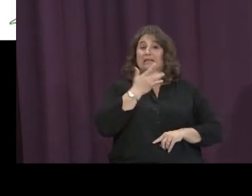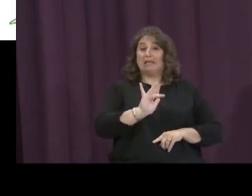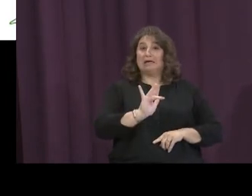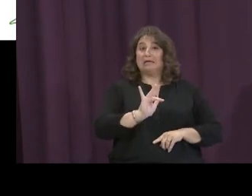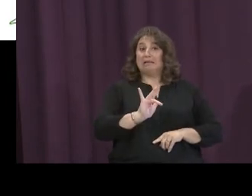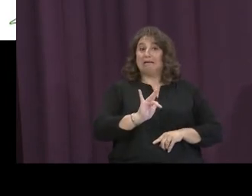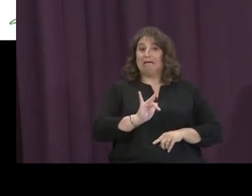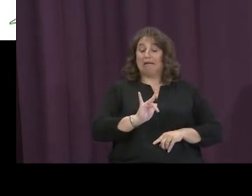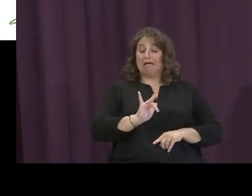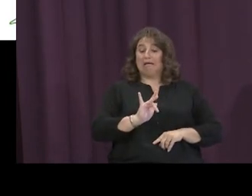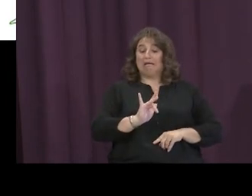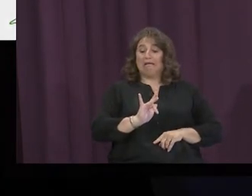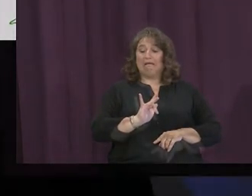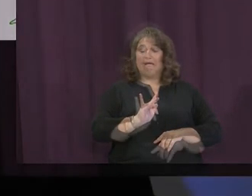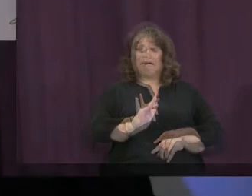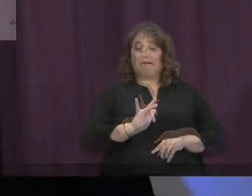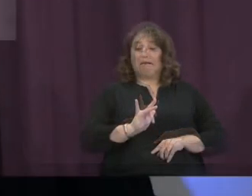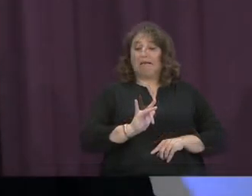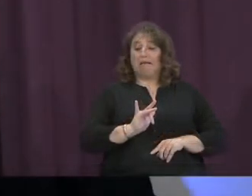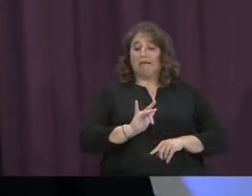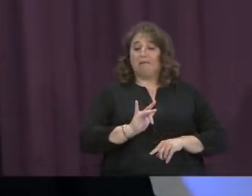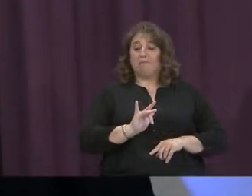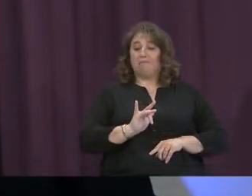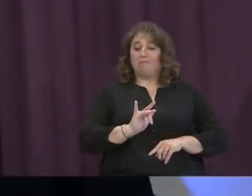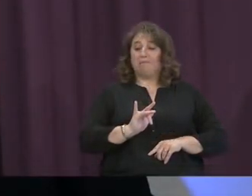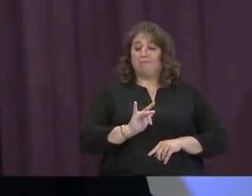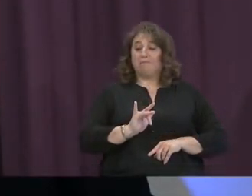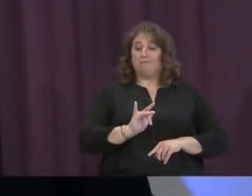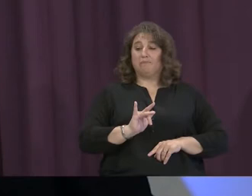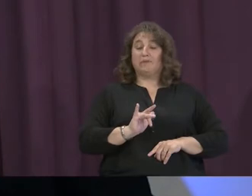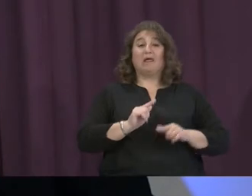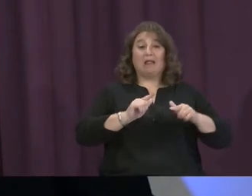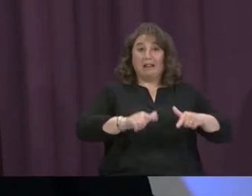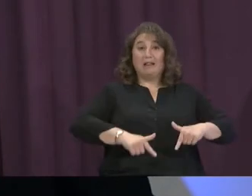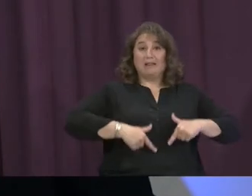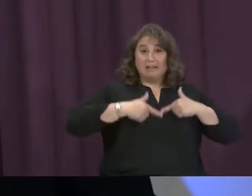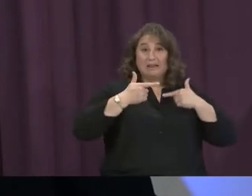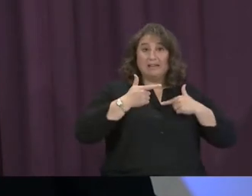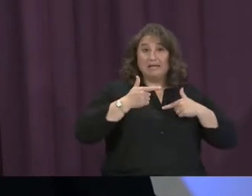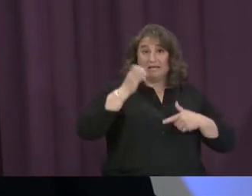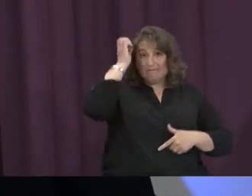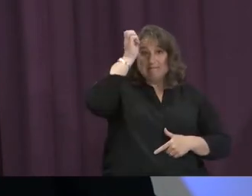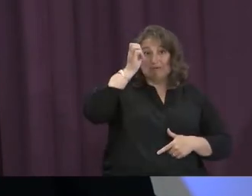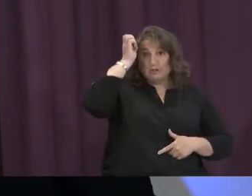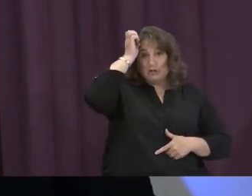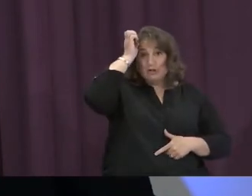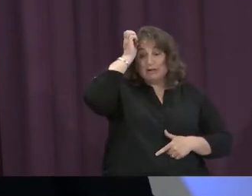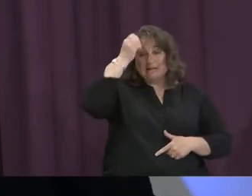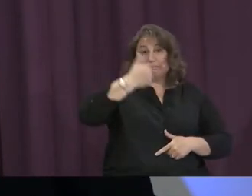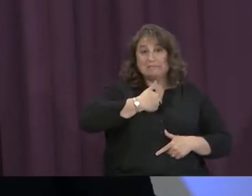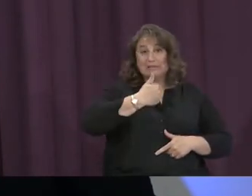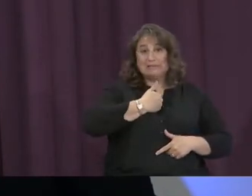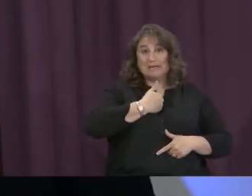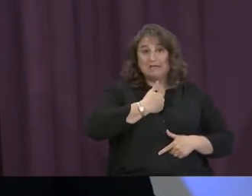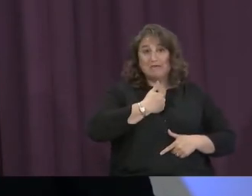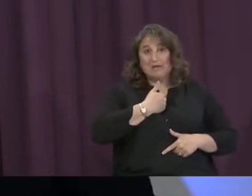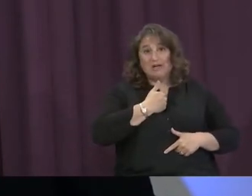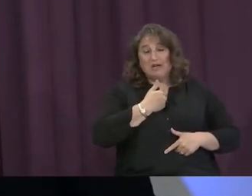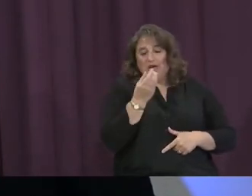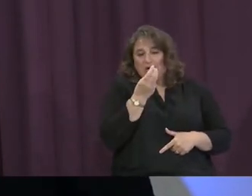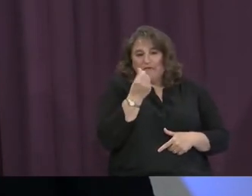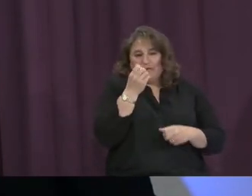point we were able to go and live in overseas in Europe. And during those few